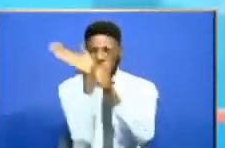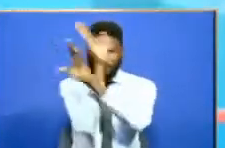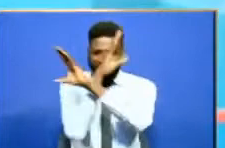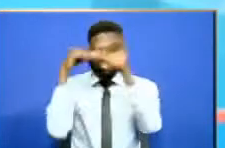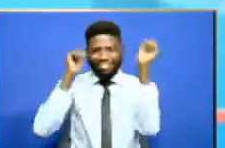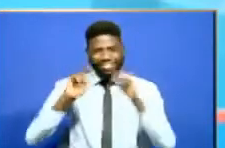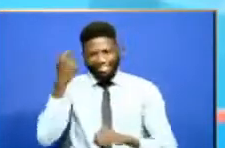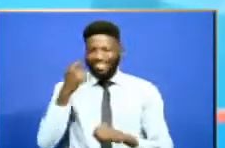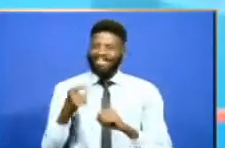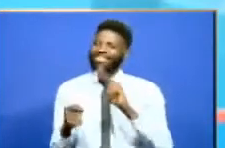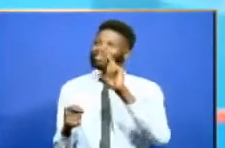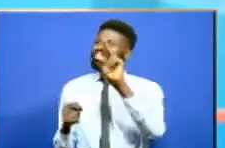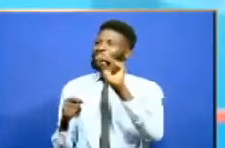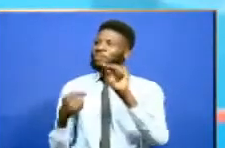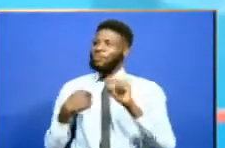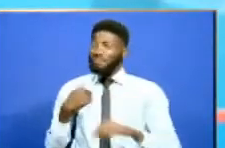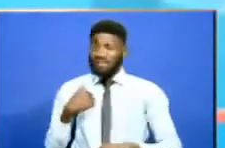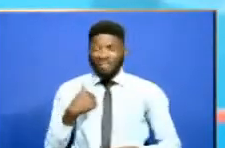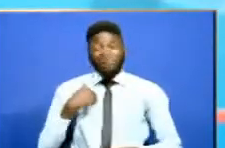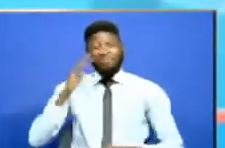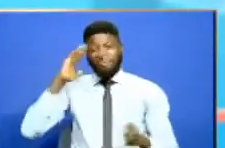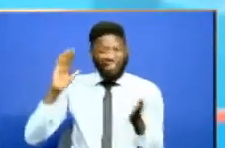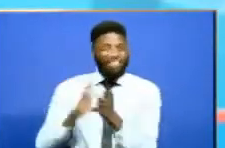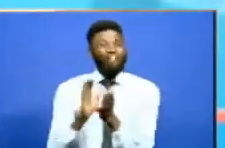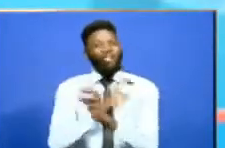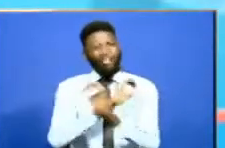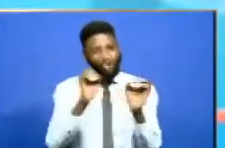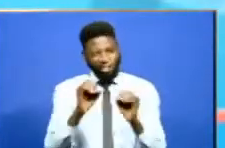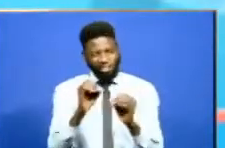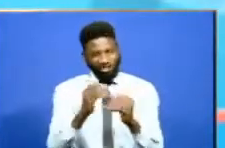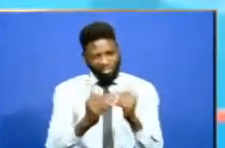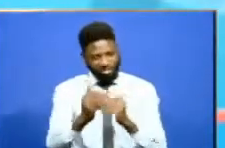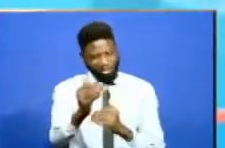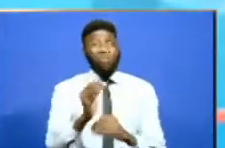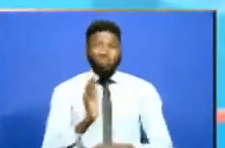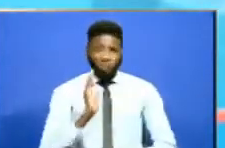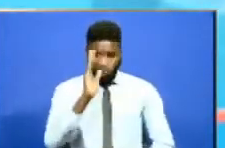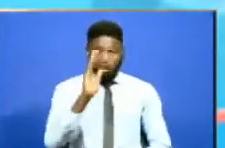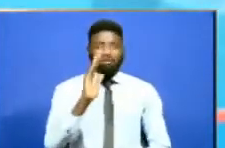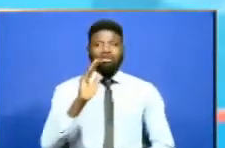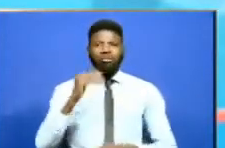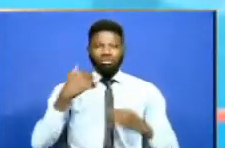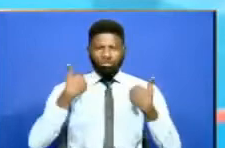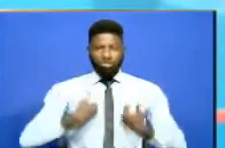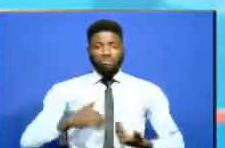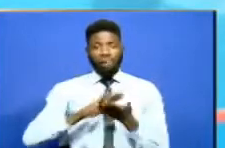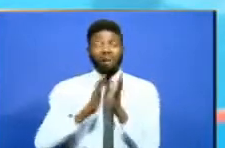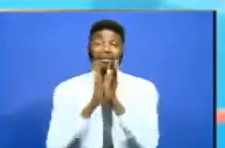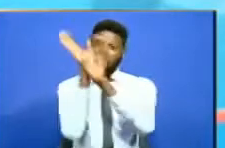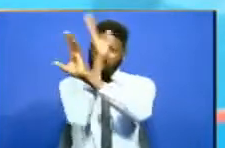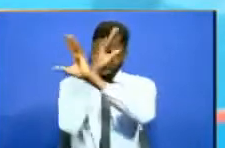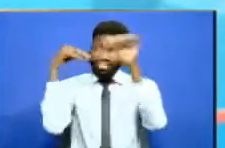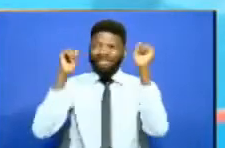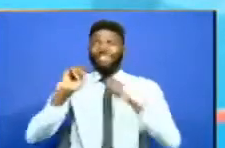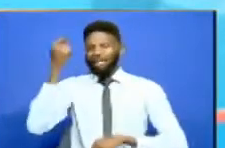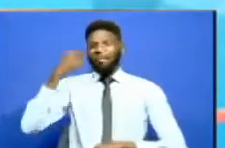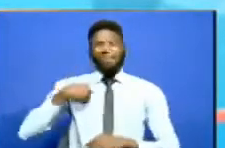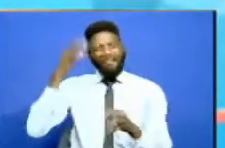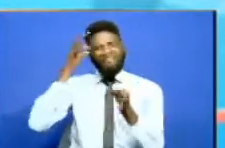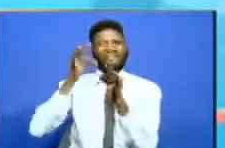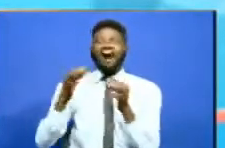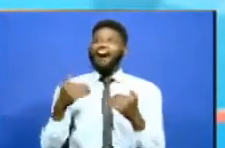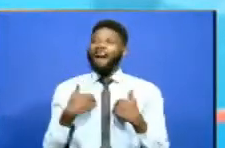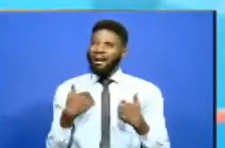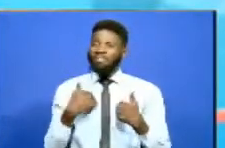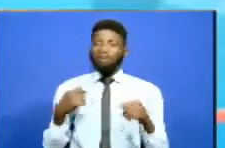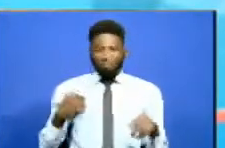don't believe in it. For me, it is just a matter of time of when I become the president of Kenya. Wow. Because I have faith in that. And I